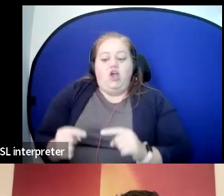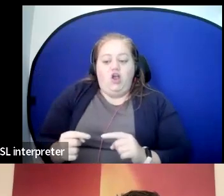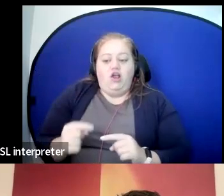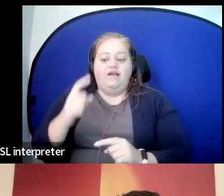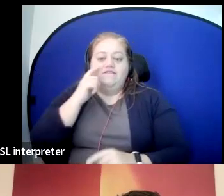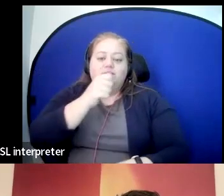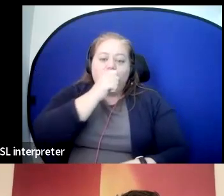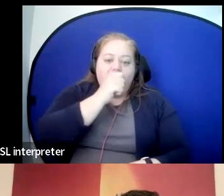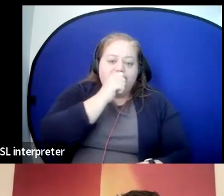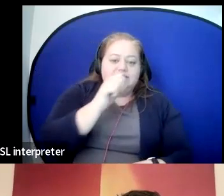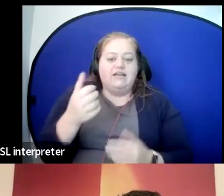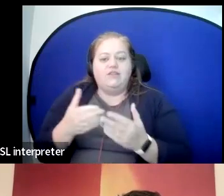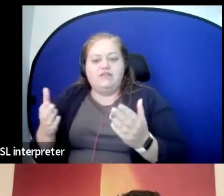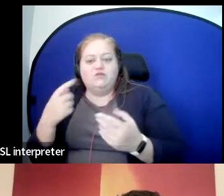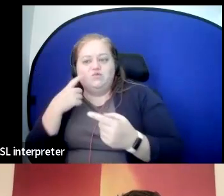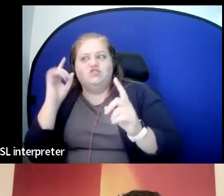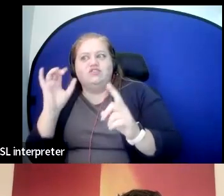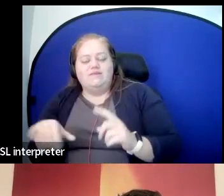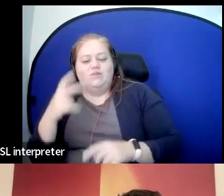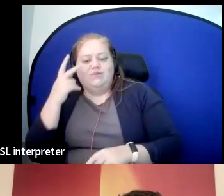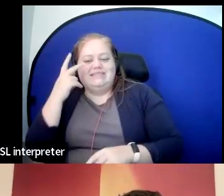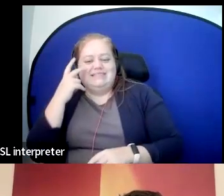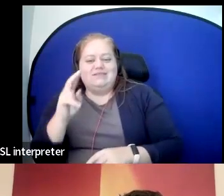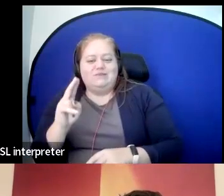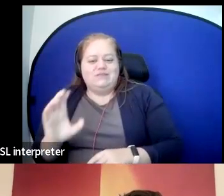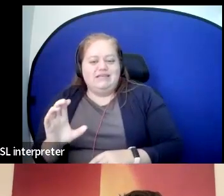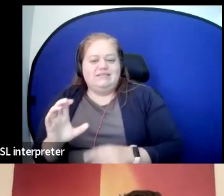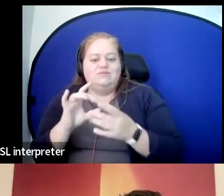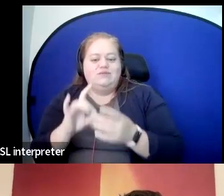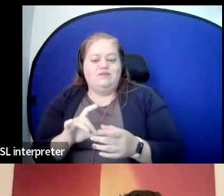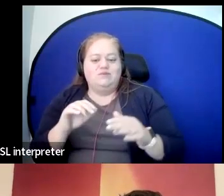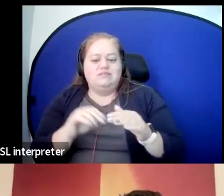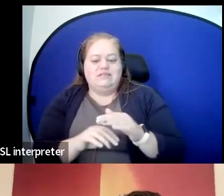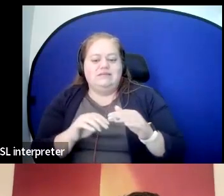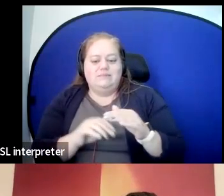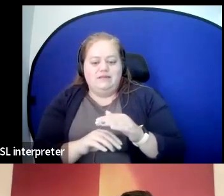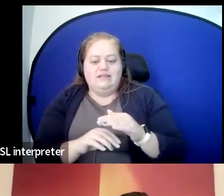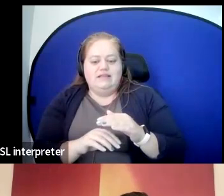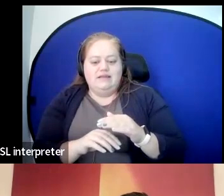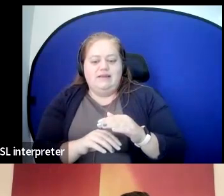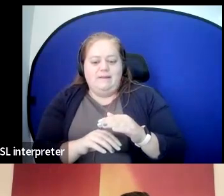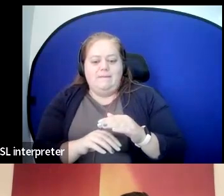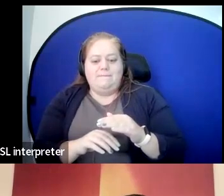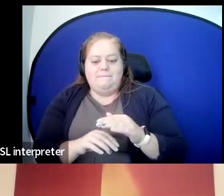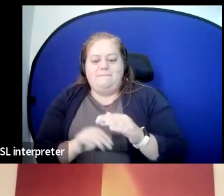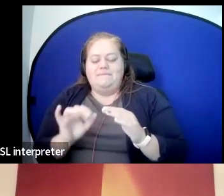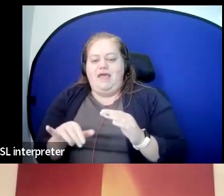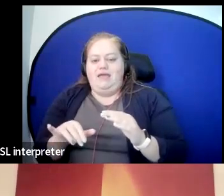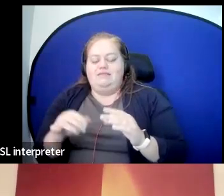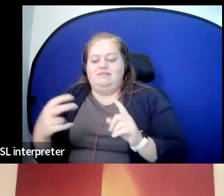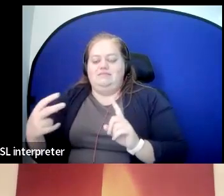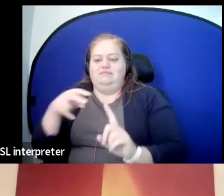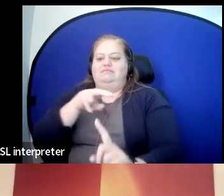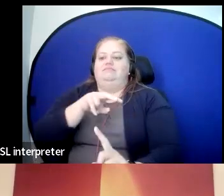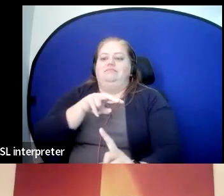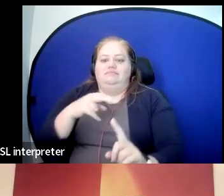privacy constraints to achieve that? But like when you see these use cases in accessibility, I think that mathematics sort of turns around, and it's actually